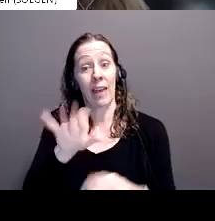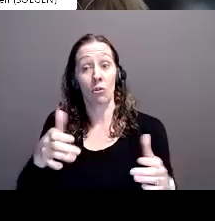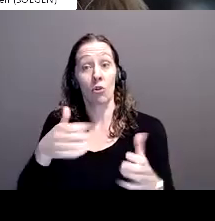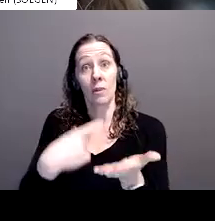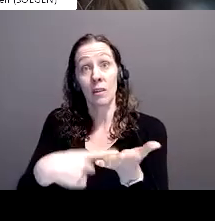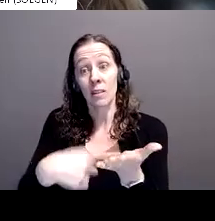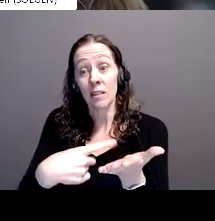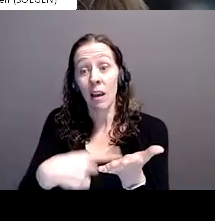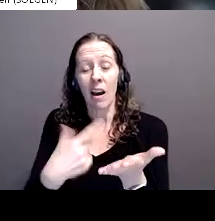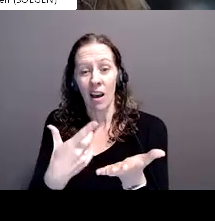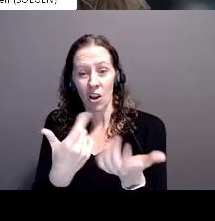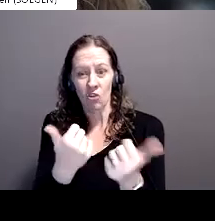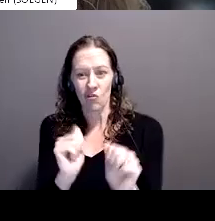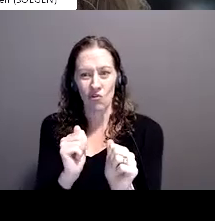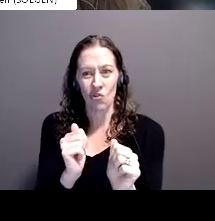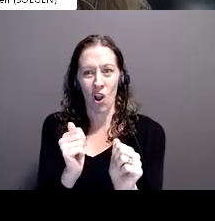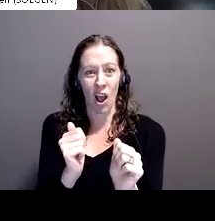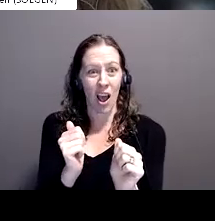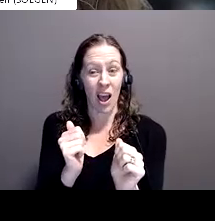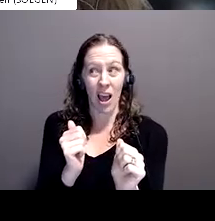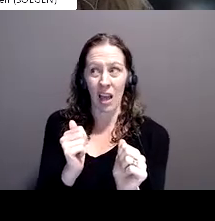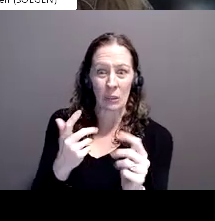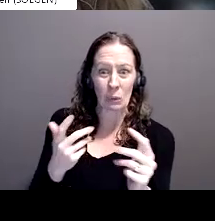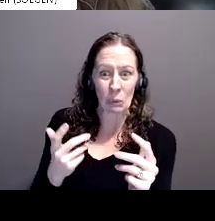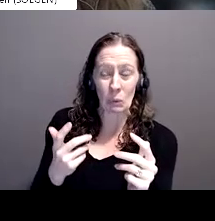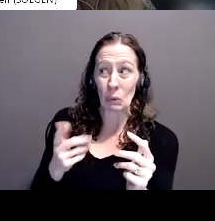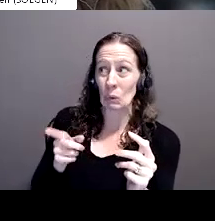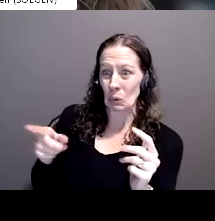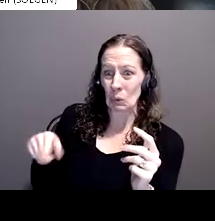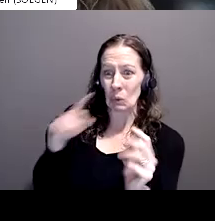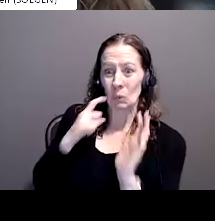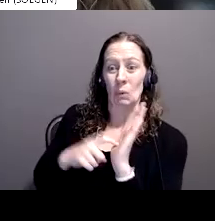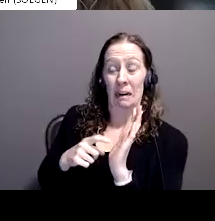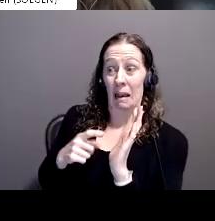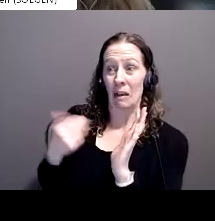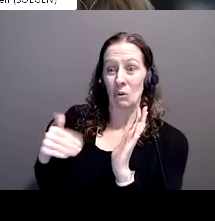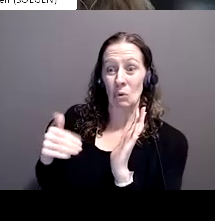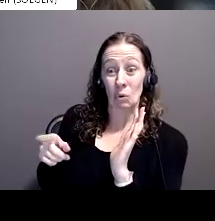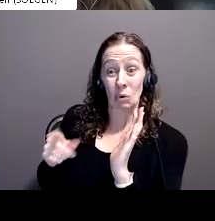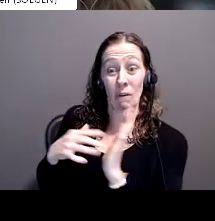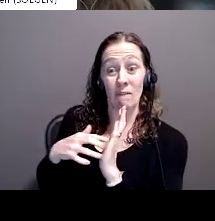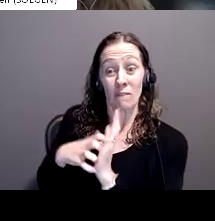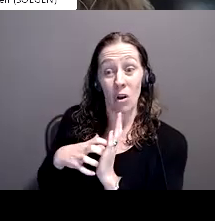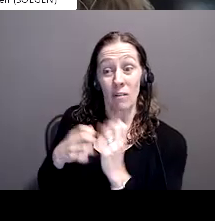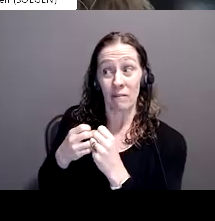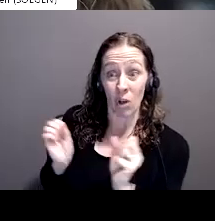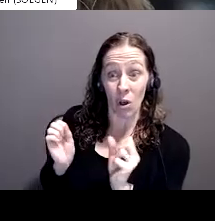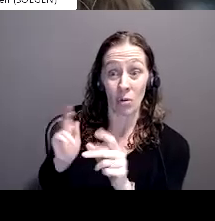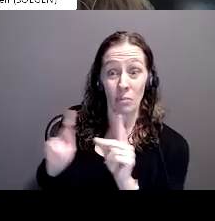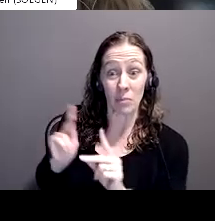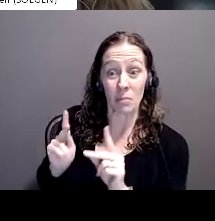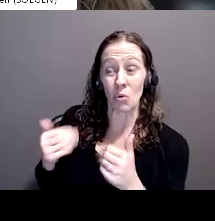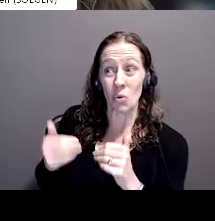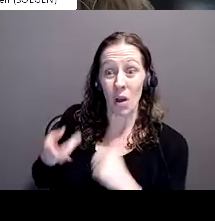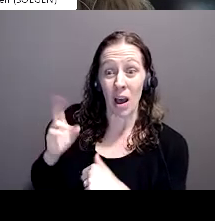and attempts to mitigate the emergency needs of vulnerable persons who are at risk for deterioration or